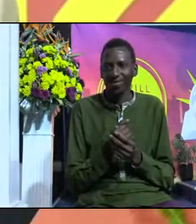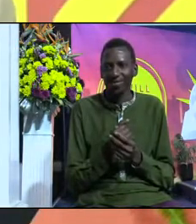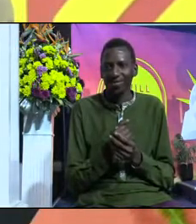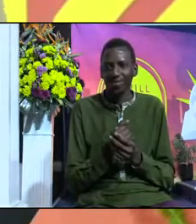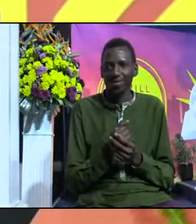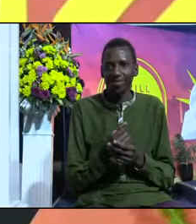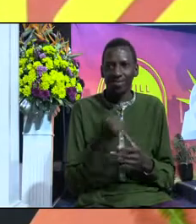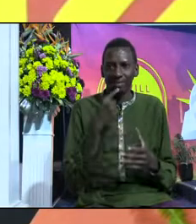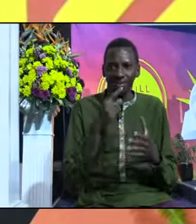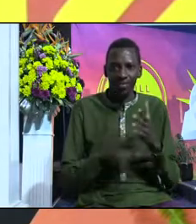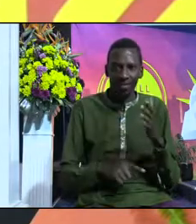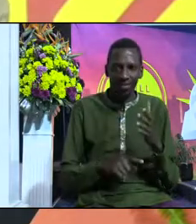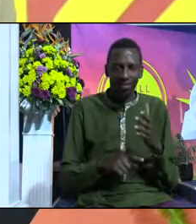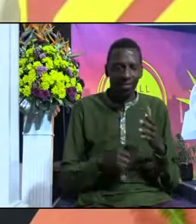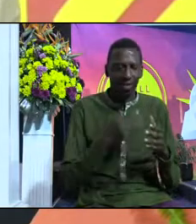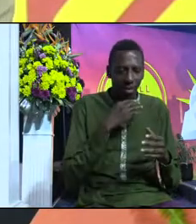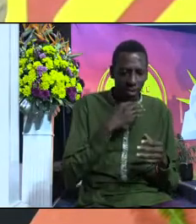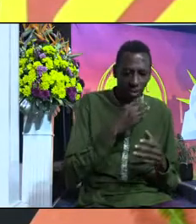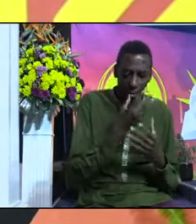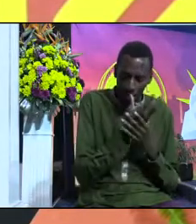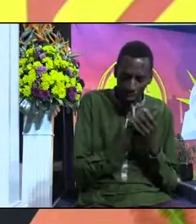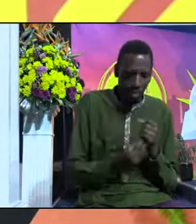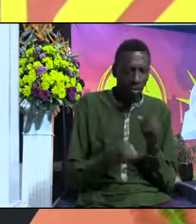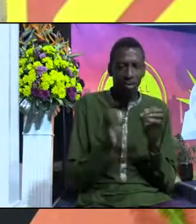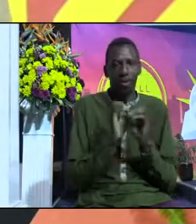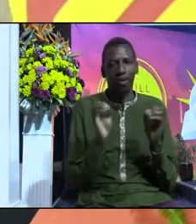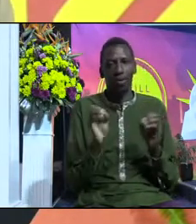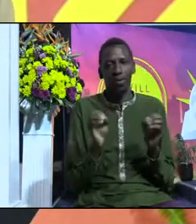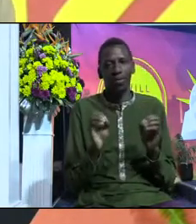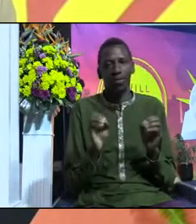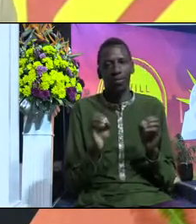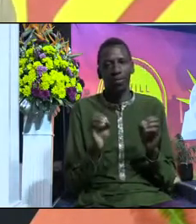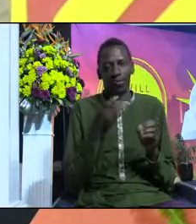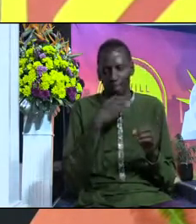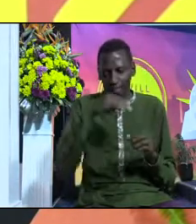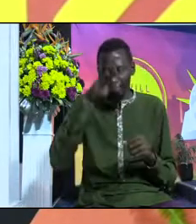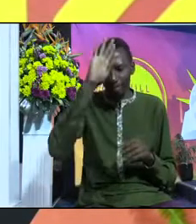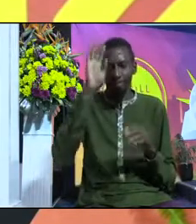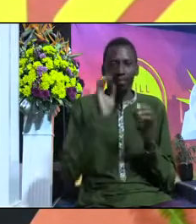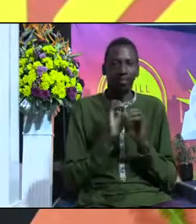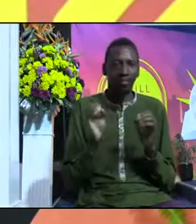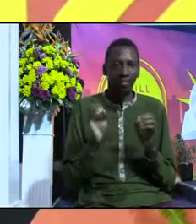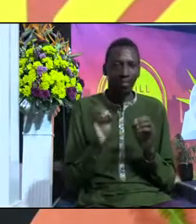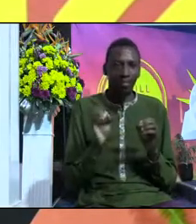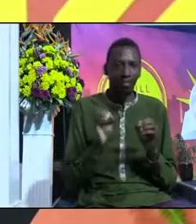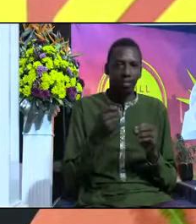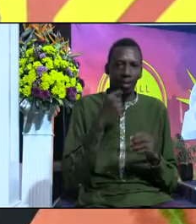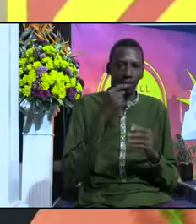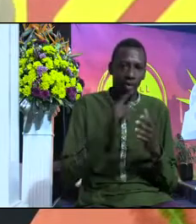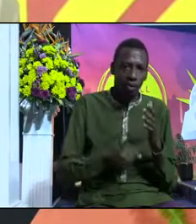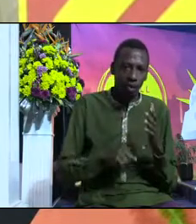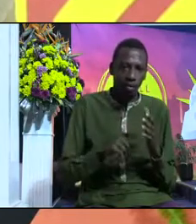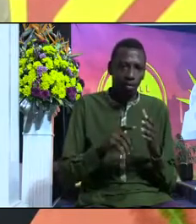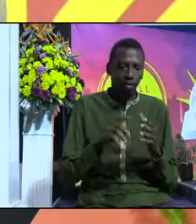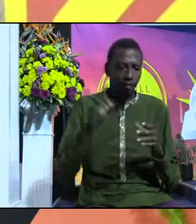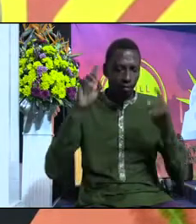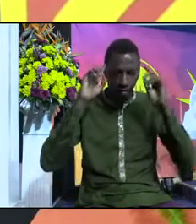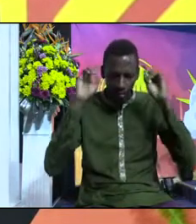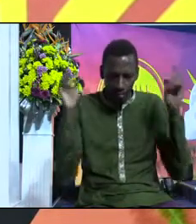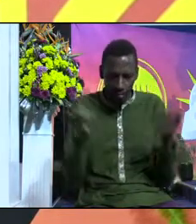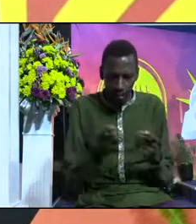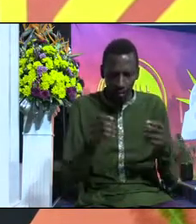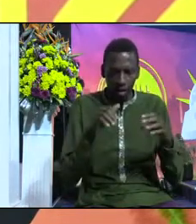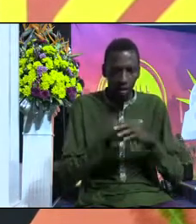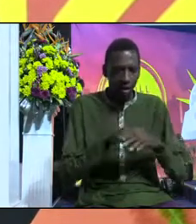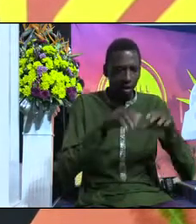He said there was no disappointment in the Garden of Eden. He said there was no disobedience in the Garden